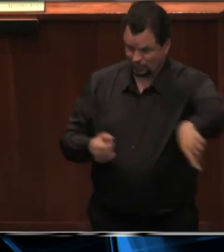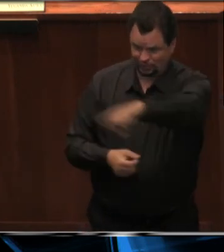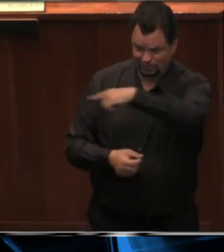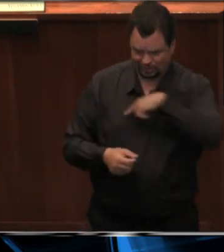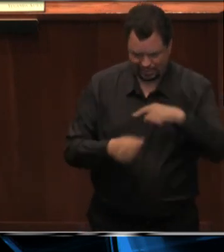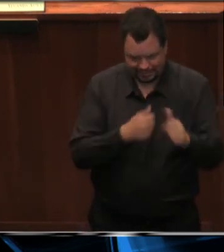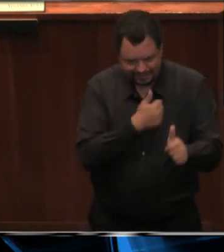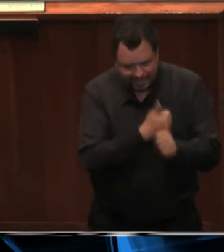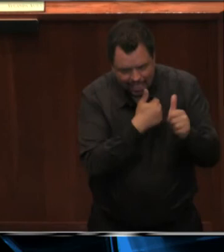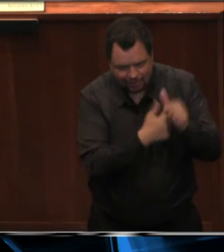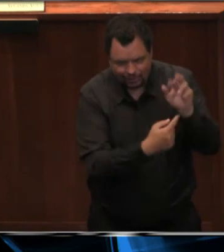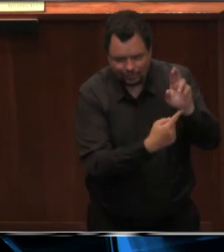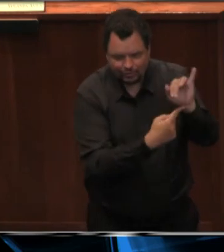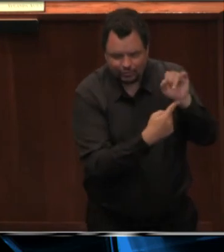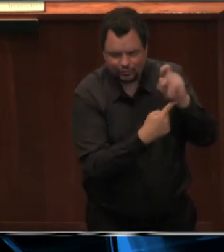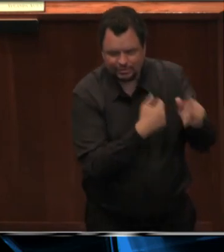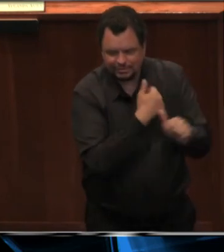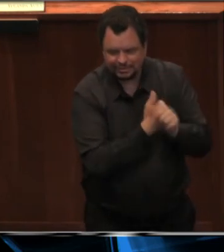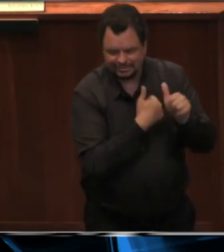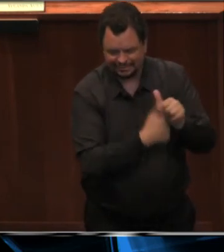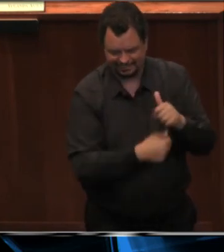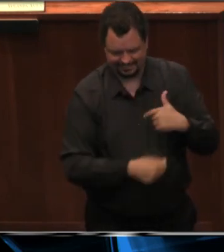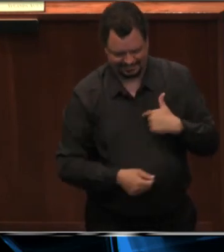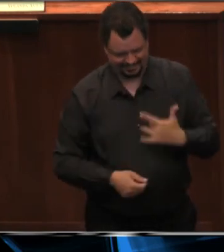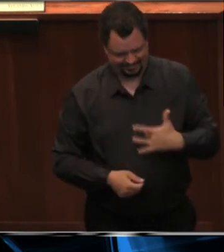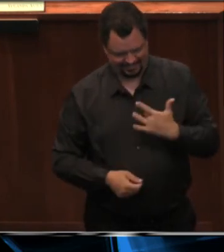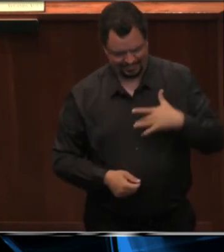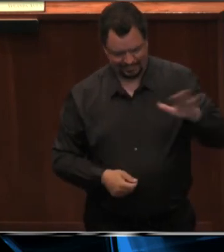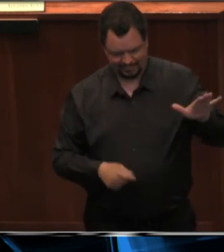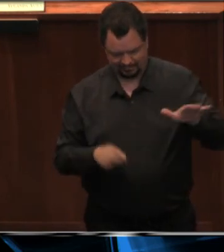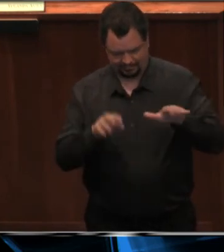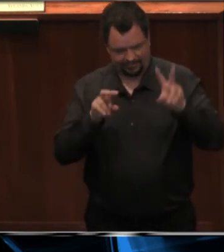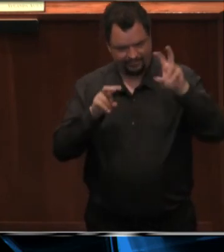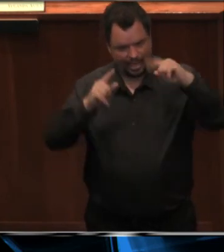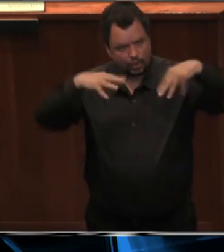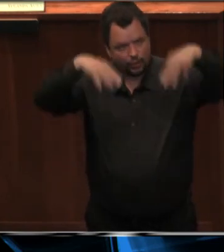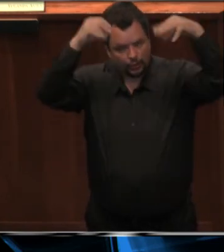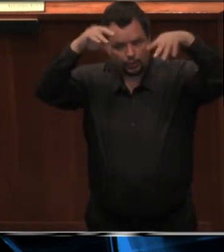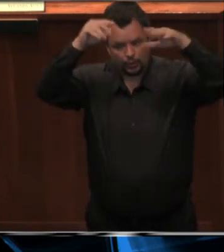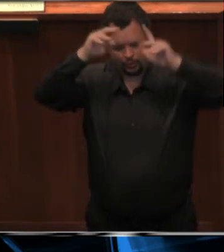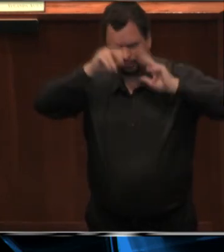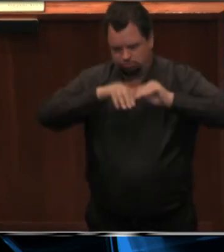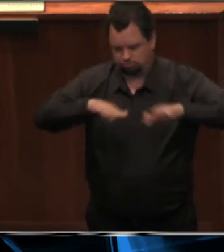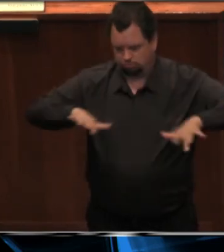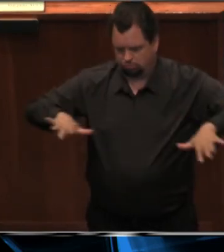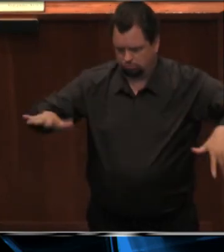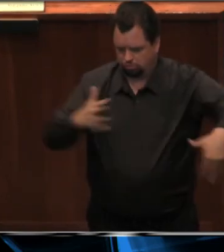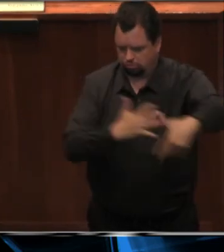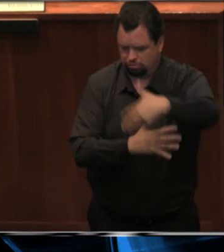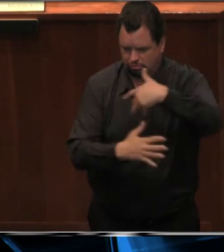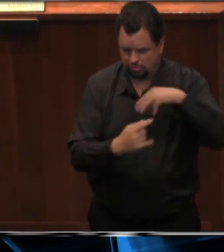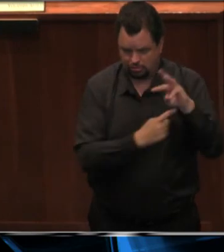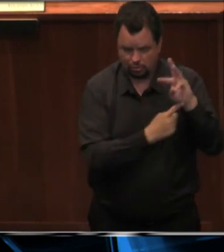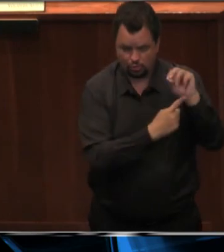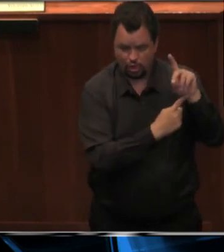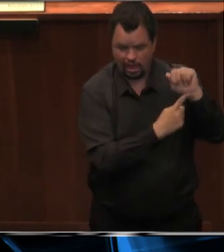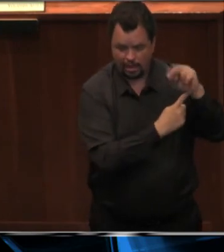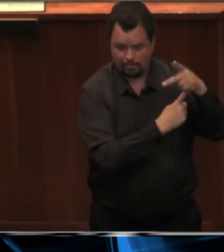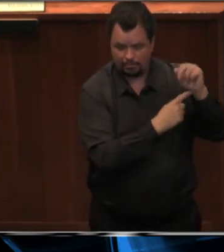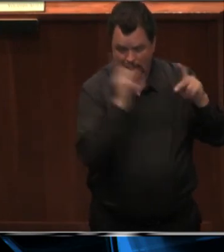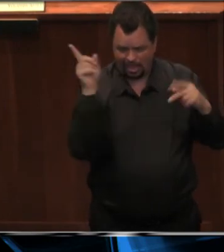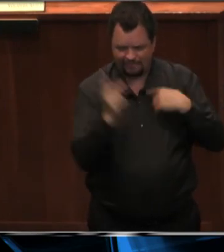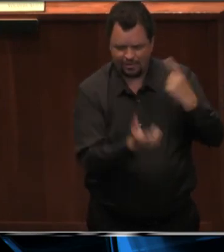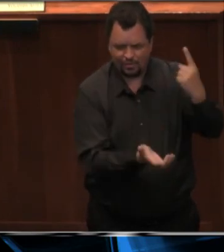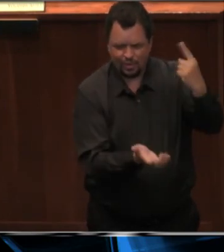adequately ventilated. I can tell you that in the high school where I work, Lewis Palmer High School, we have almost 1,200 students that will not